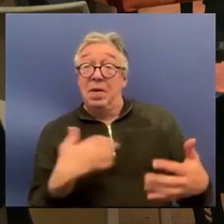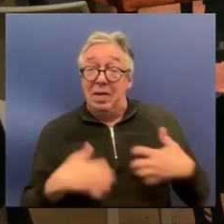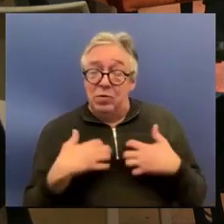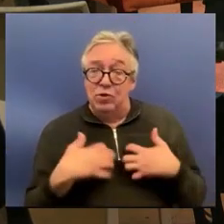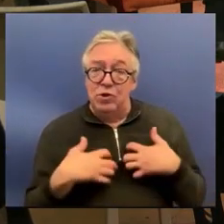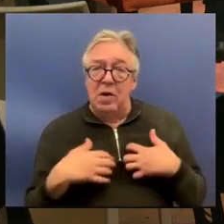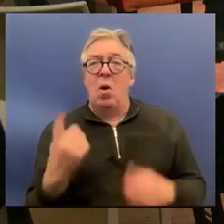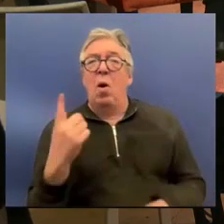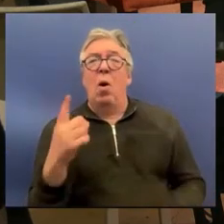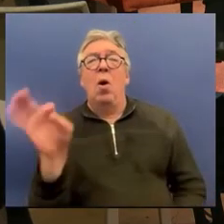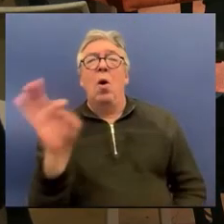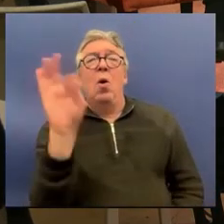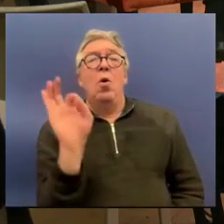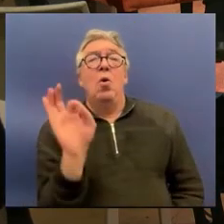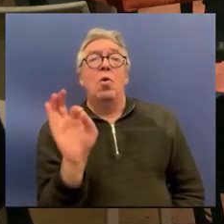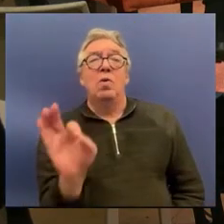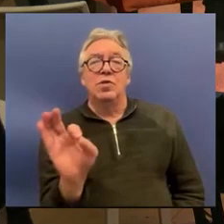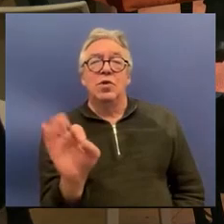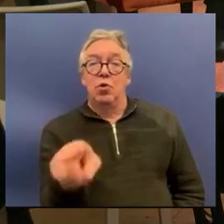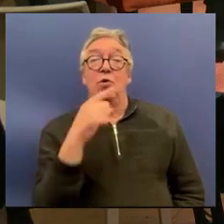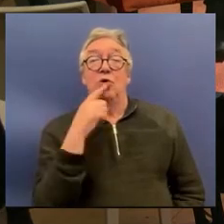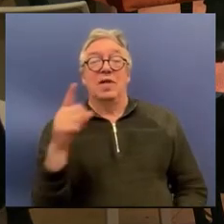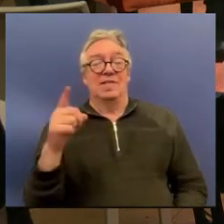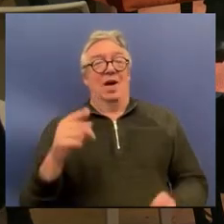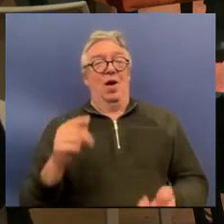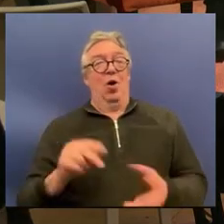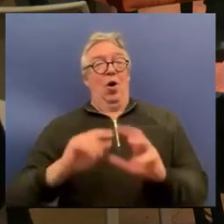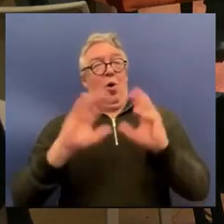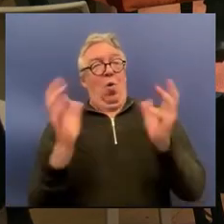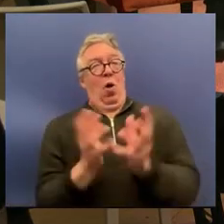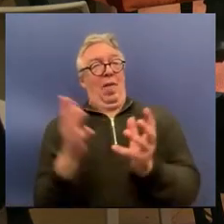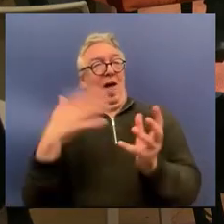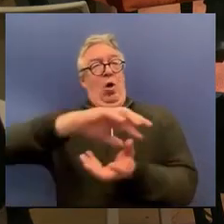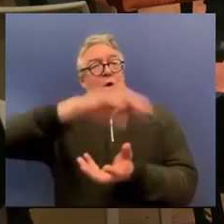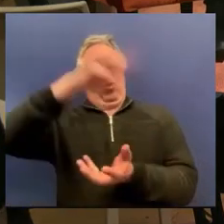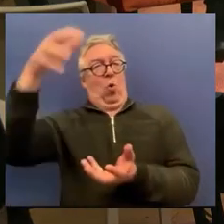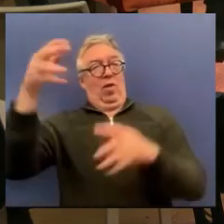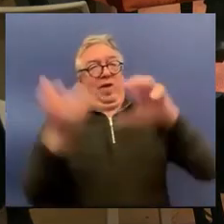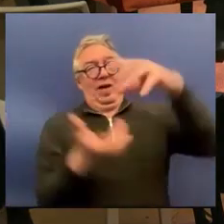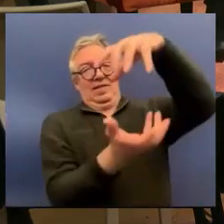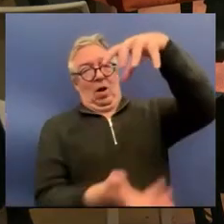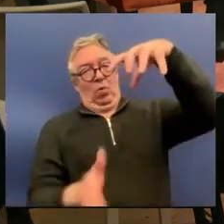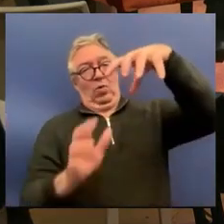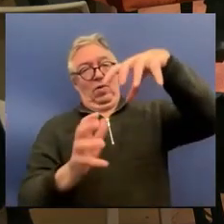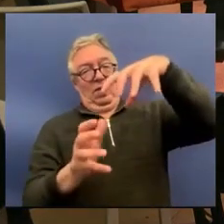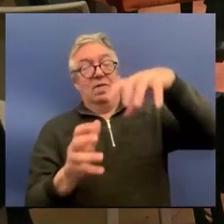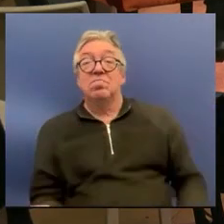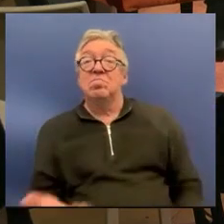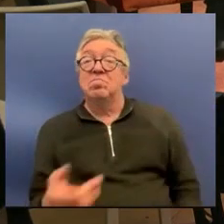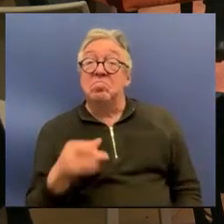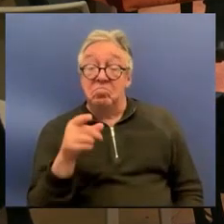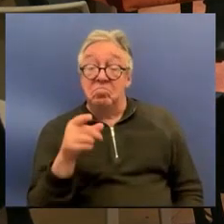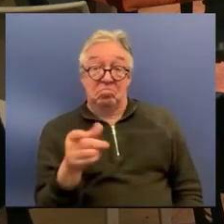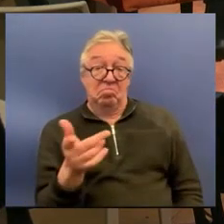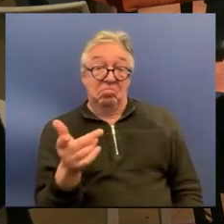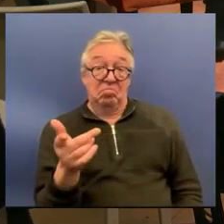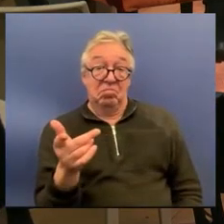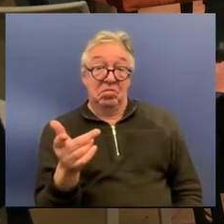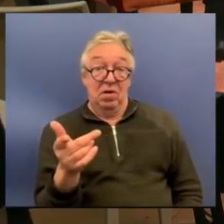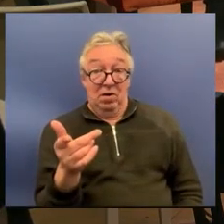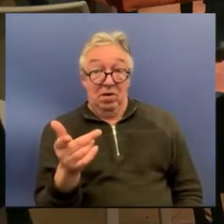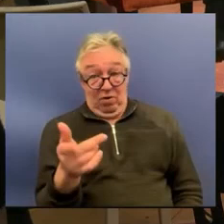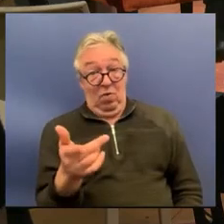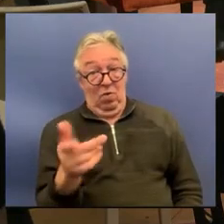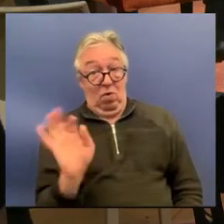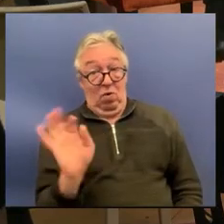since you've mentioned also Global North and Global South, to what extent did you notice, if any, conversations